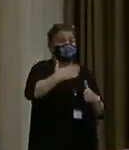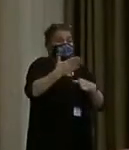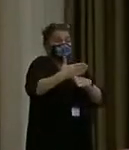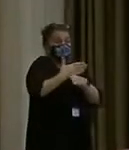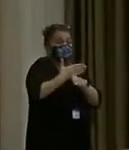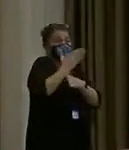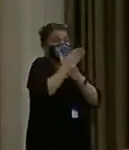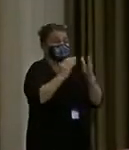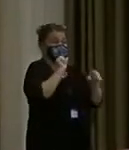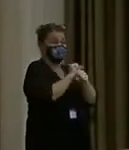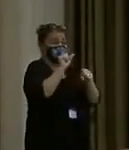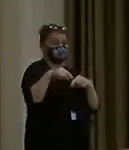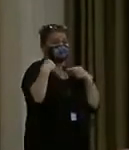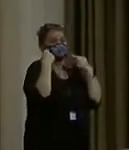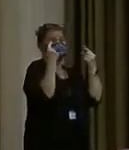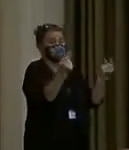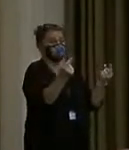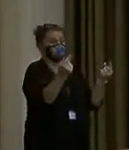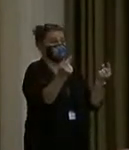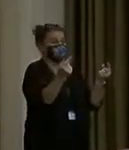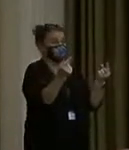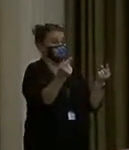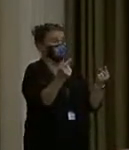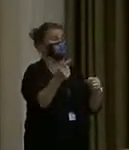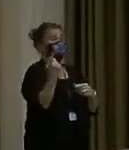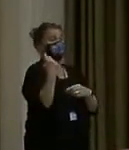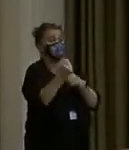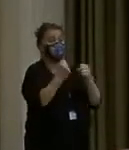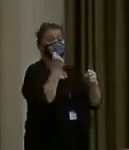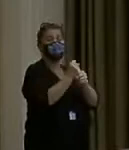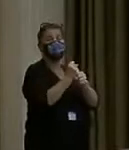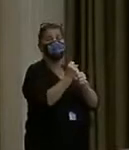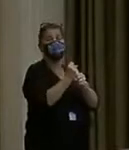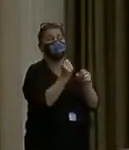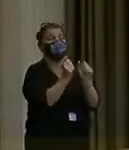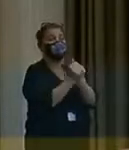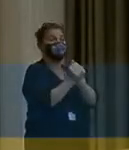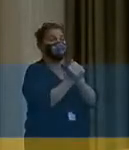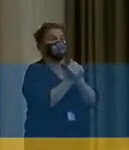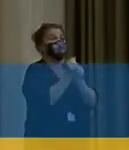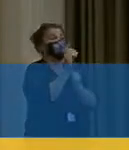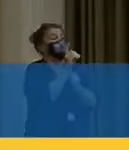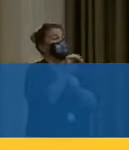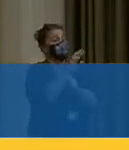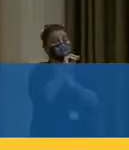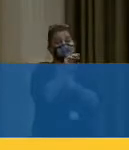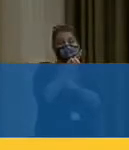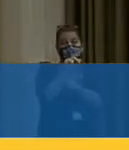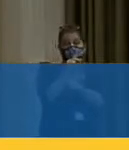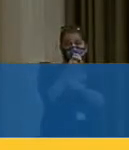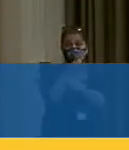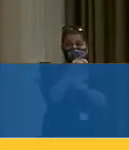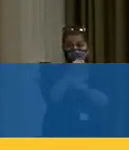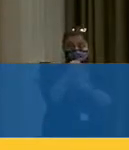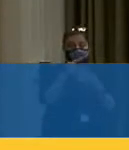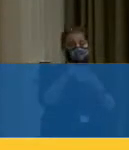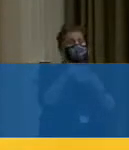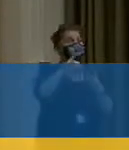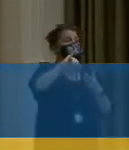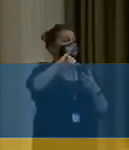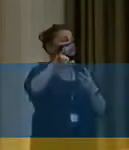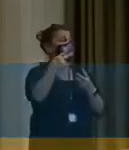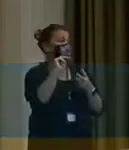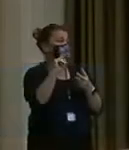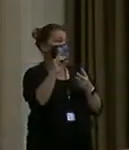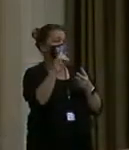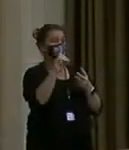some work that we did during last year with Dr. Walter Markowitz and Dr. Janet